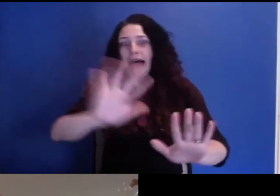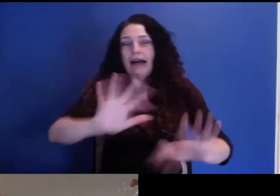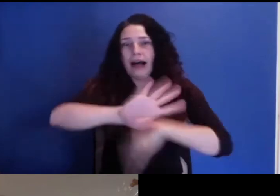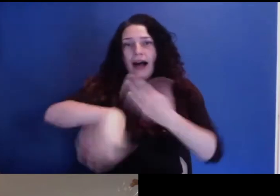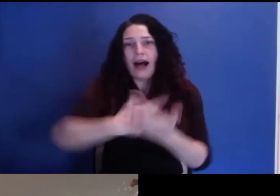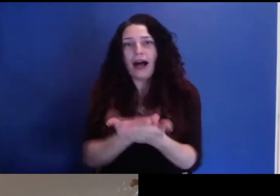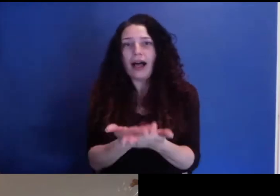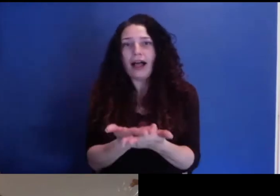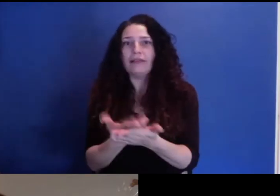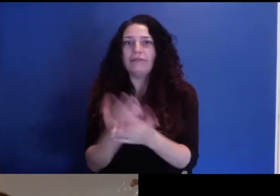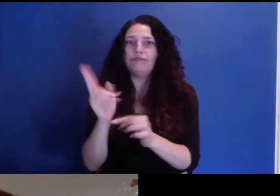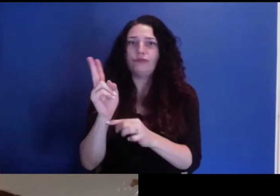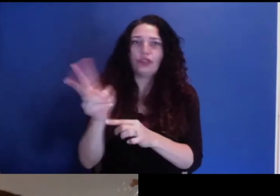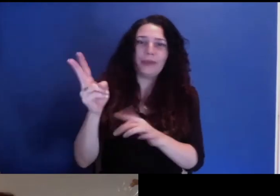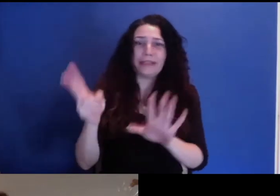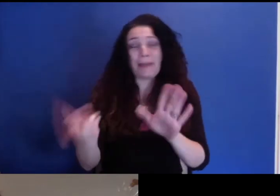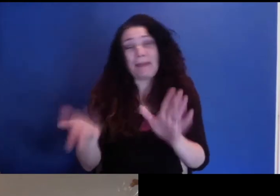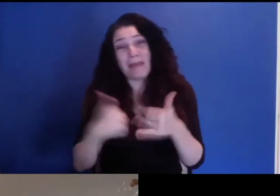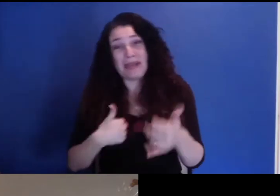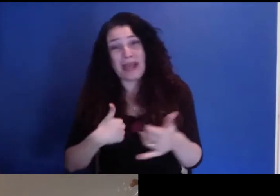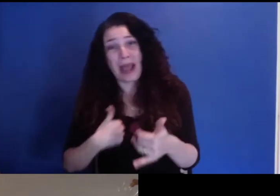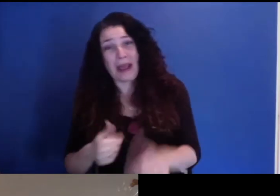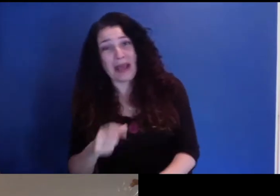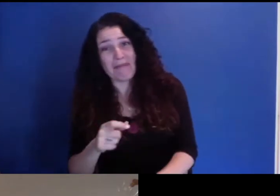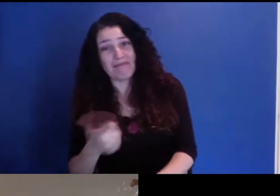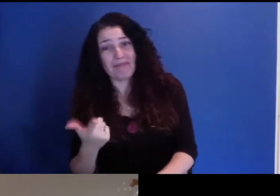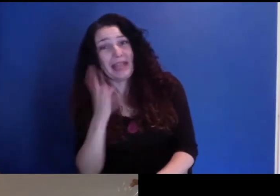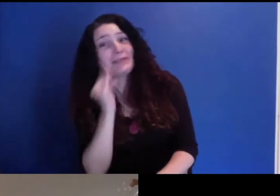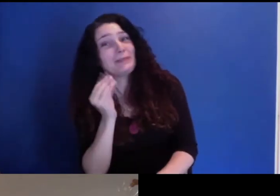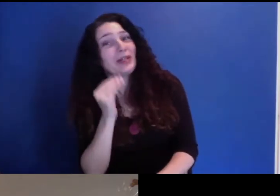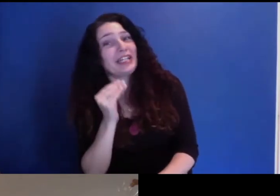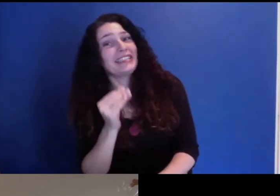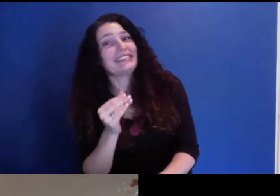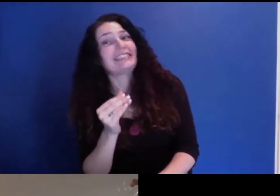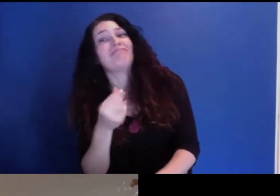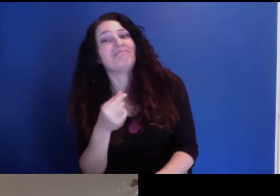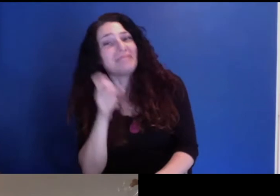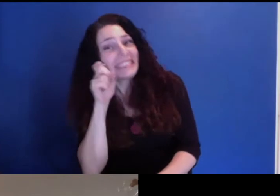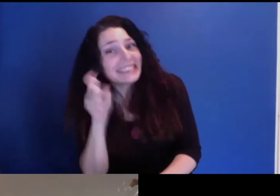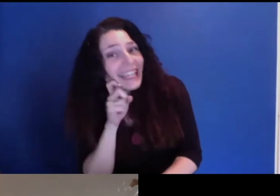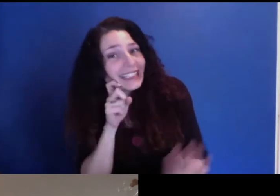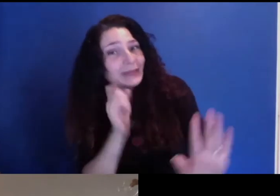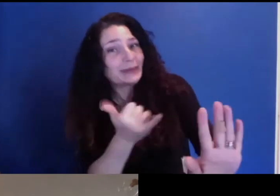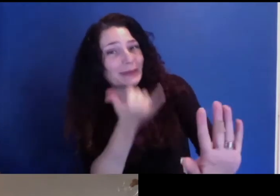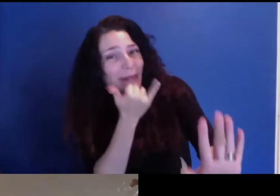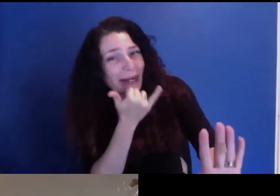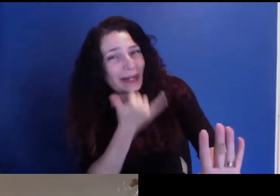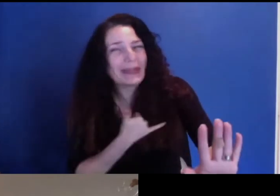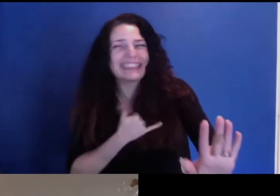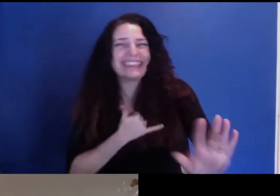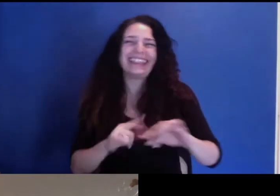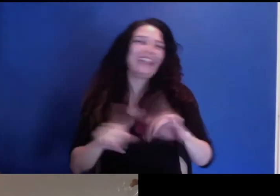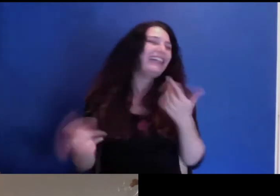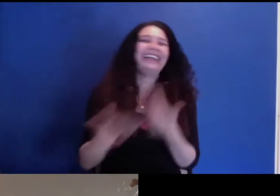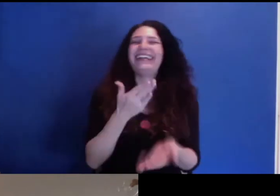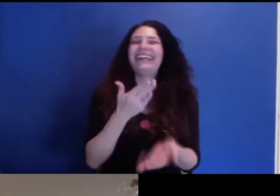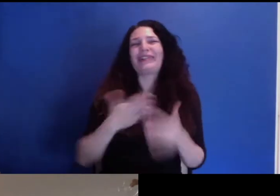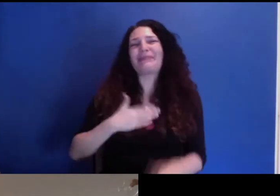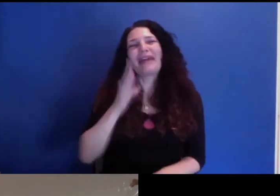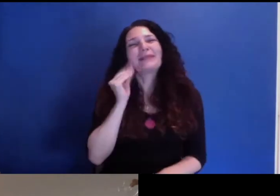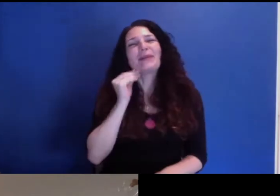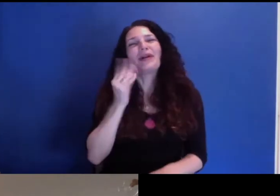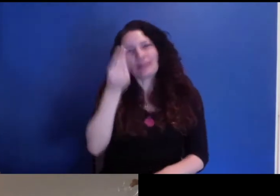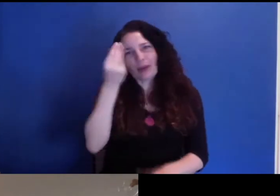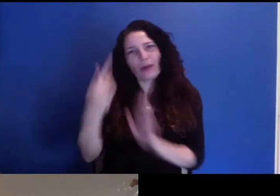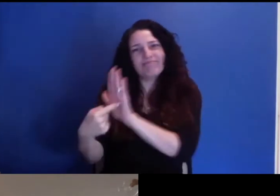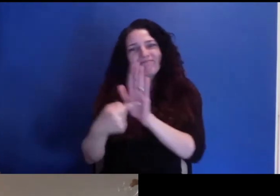sex wrong, but I think that's been my experience with sex, and so I just wanted to see that reflected. That's awesome. I know I had a